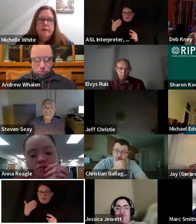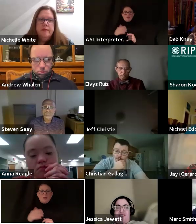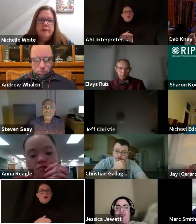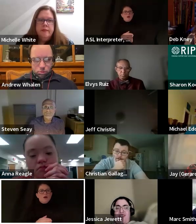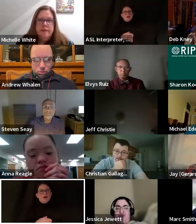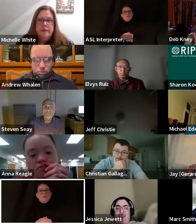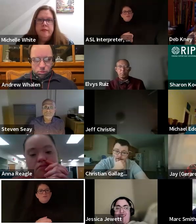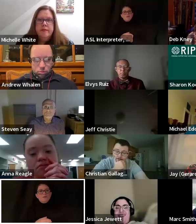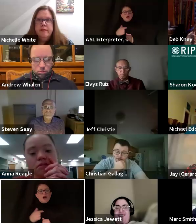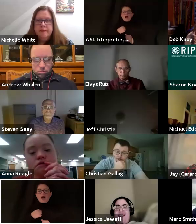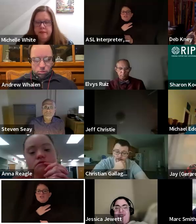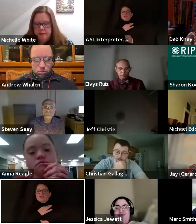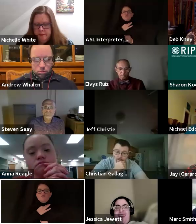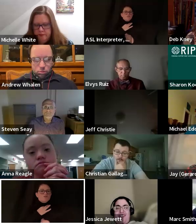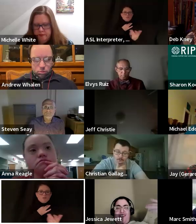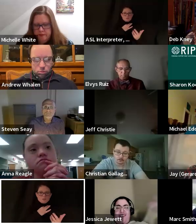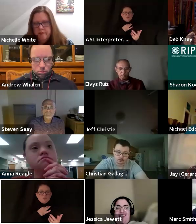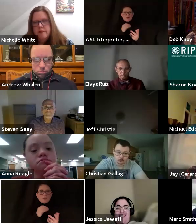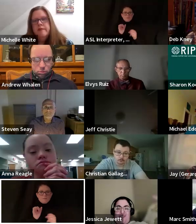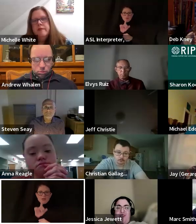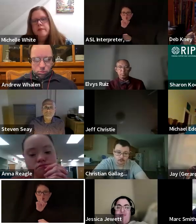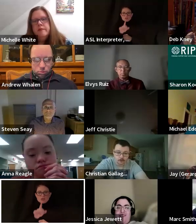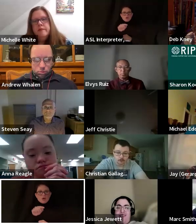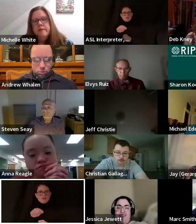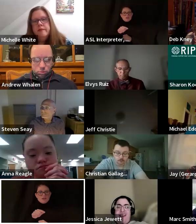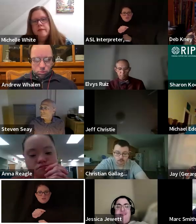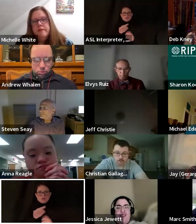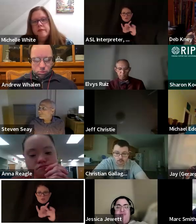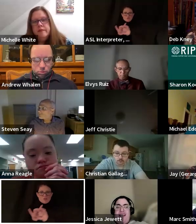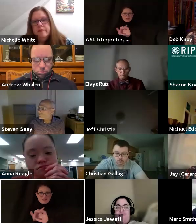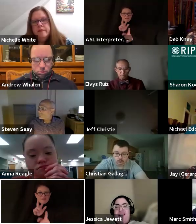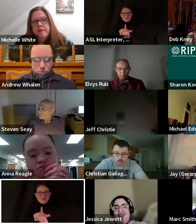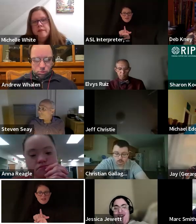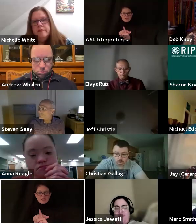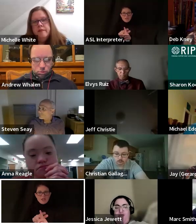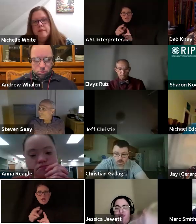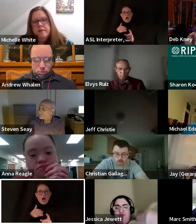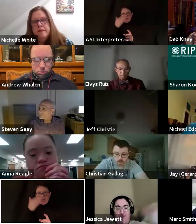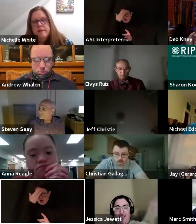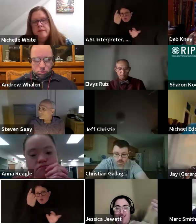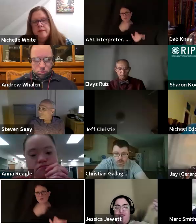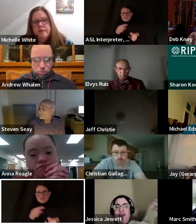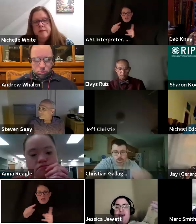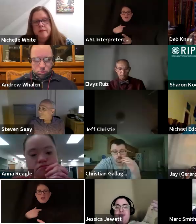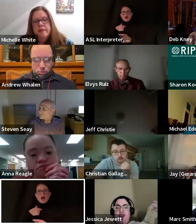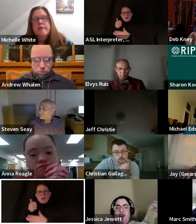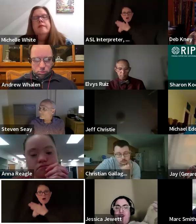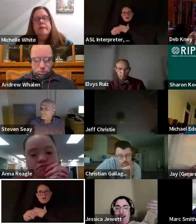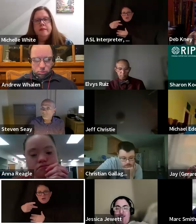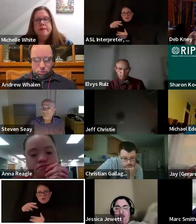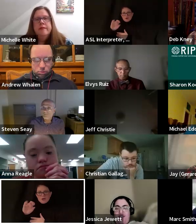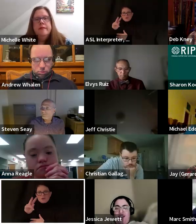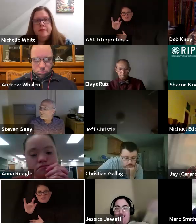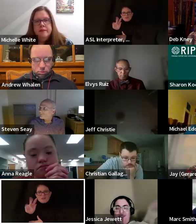I just and wasn't. just, I just wanted to like yeah. make sure that this was all relevant and like fresh in my head because I am with Perspectives.